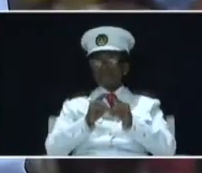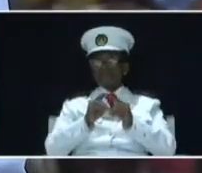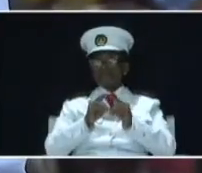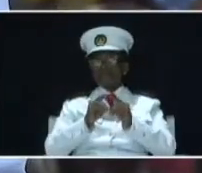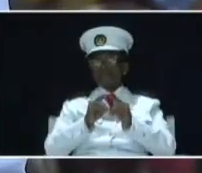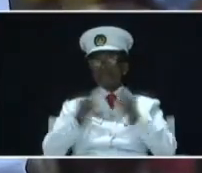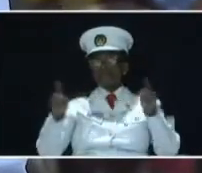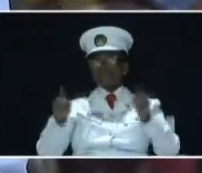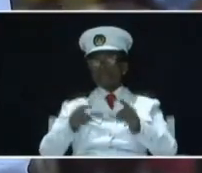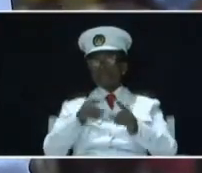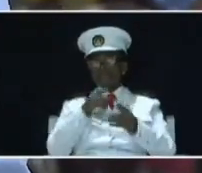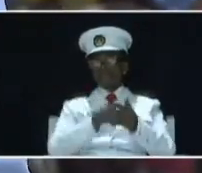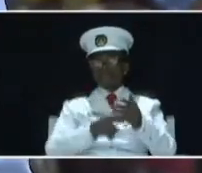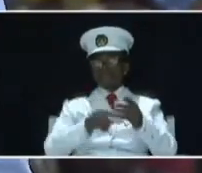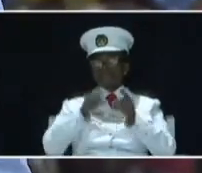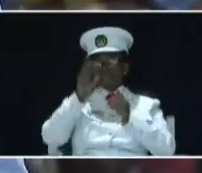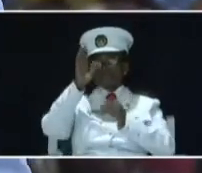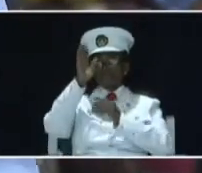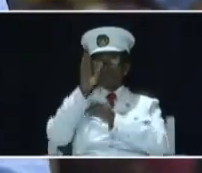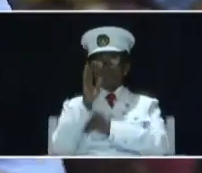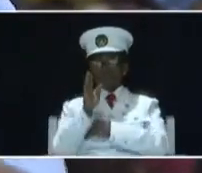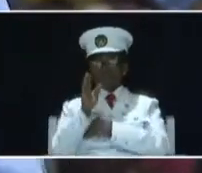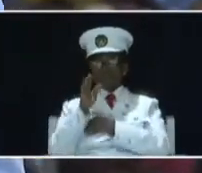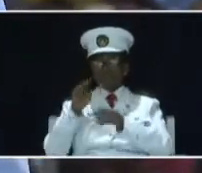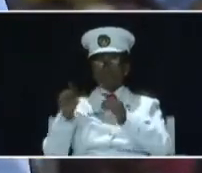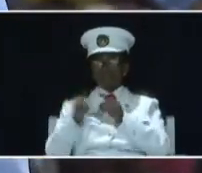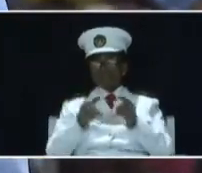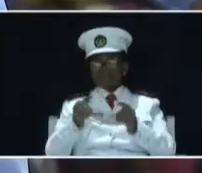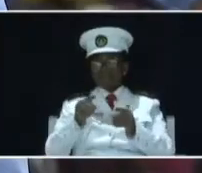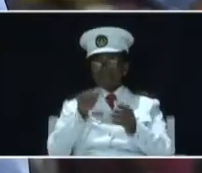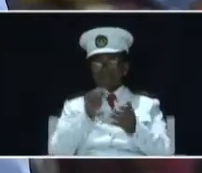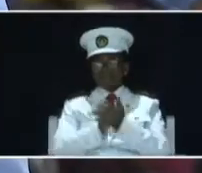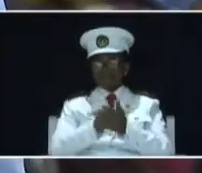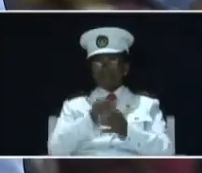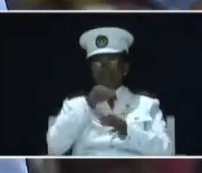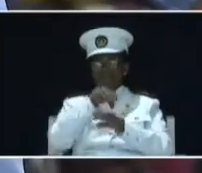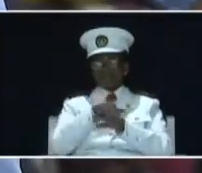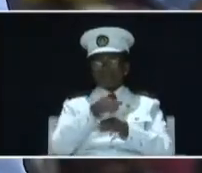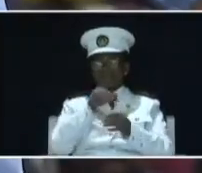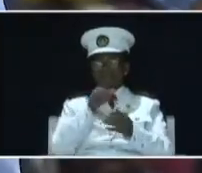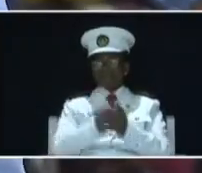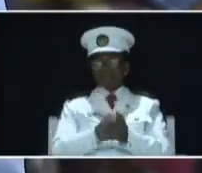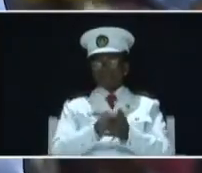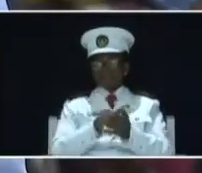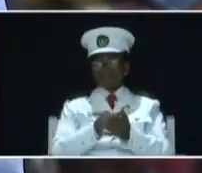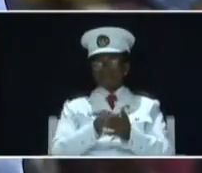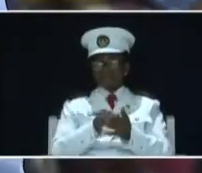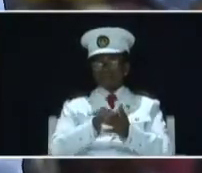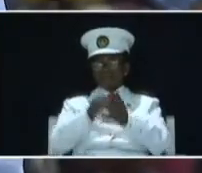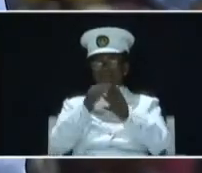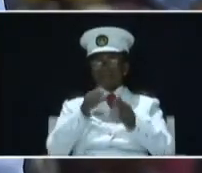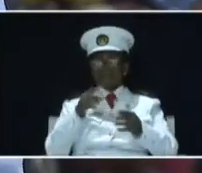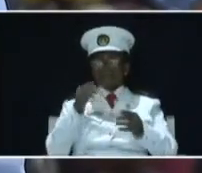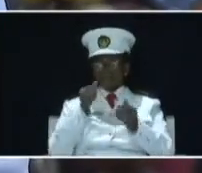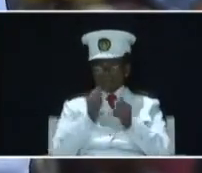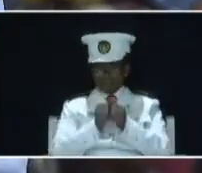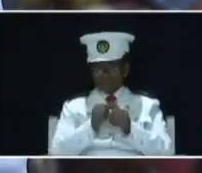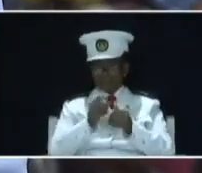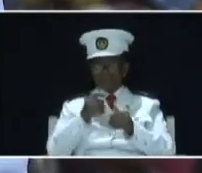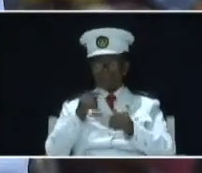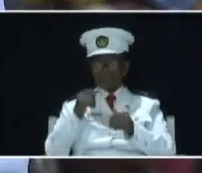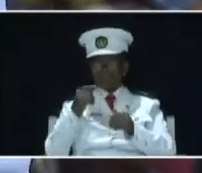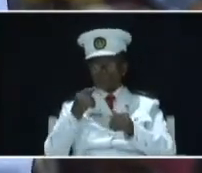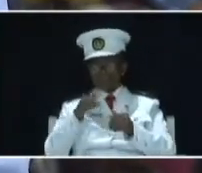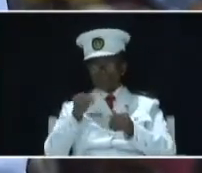night that led to reconciliation of two people who have made up their mind they are going